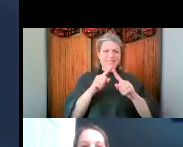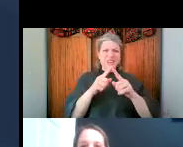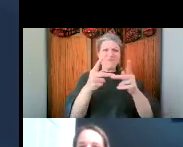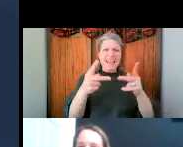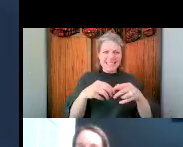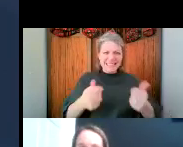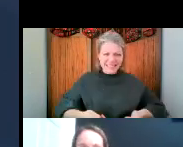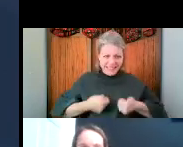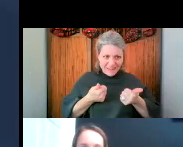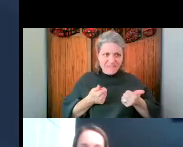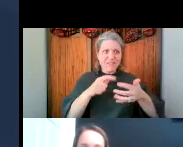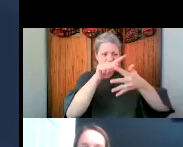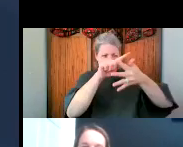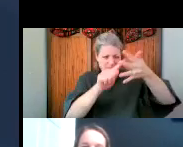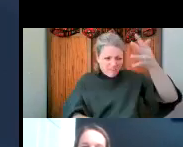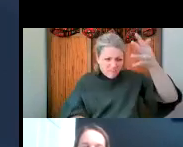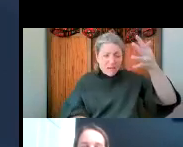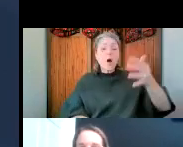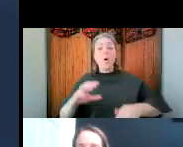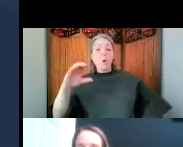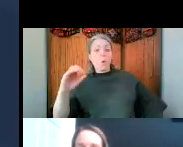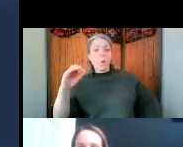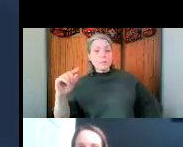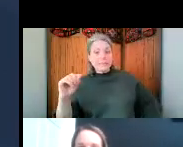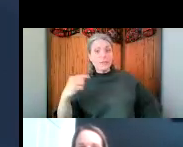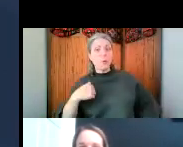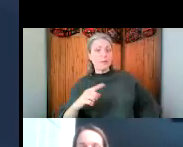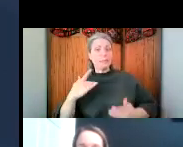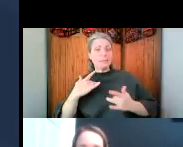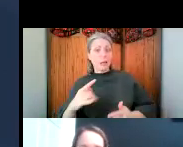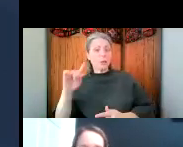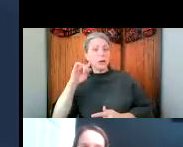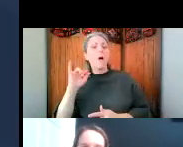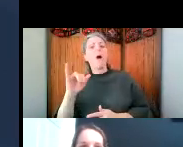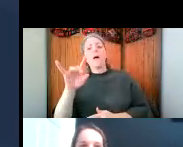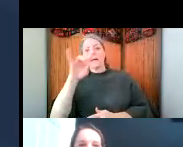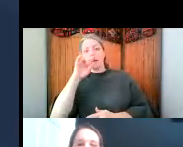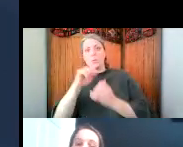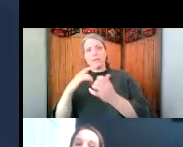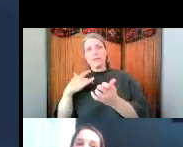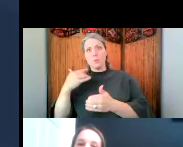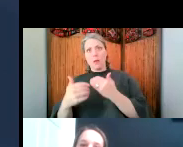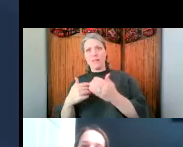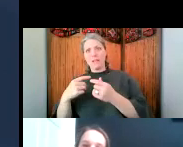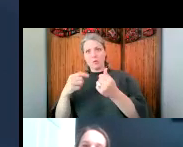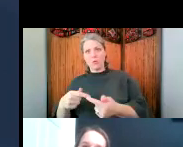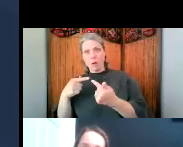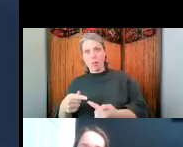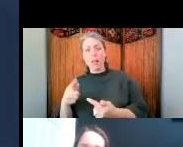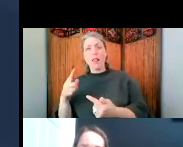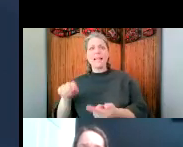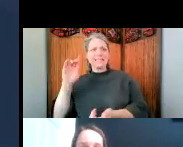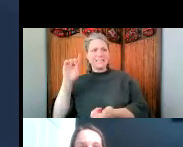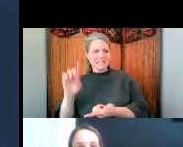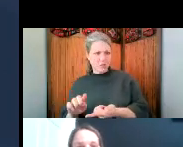we hear a lot in occupational therapy is that kids with sensory processing difficulties have decreased initiation of social